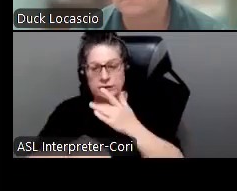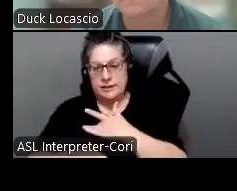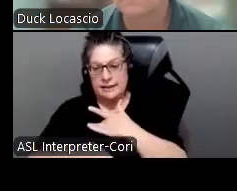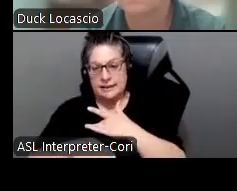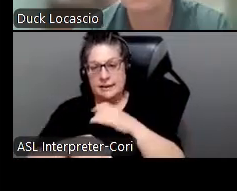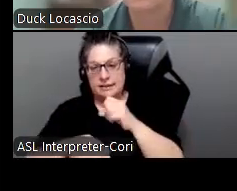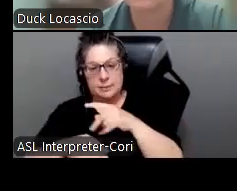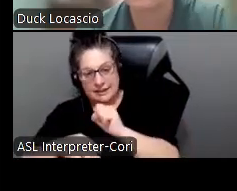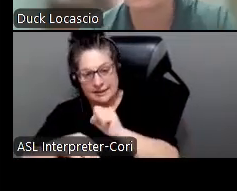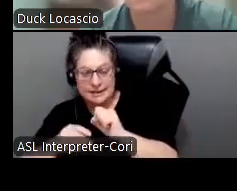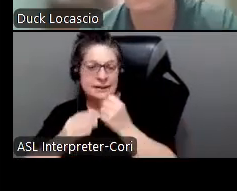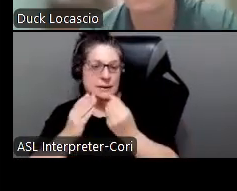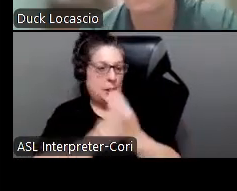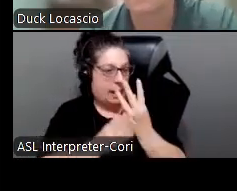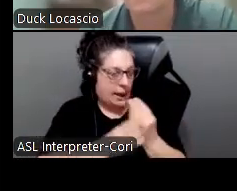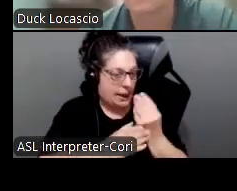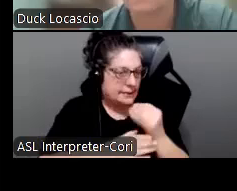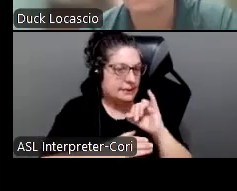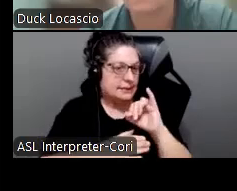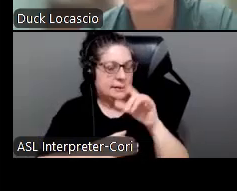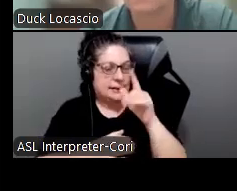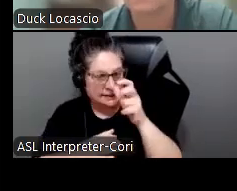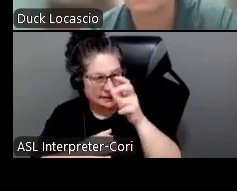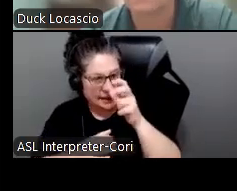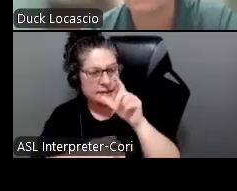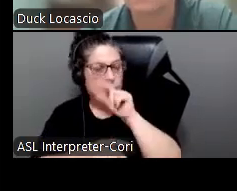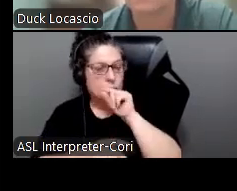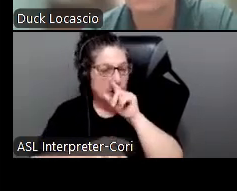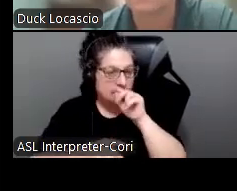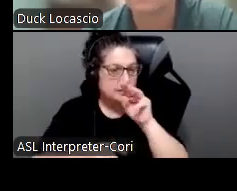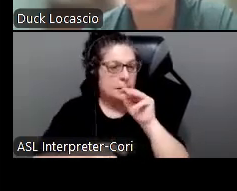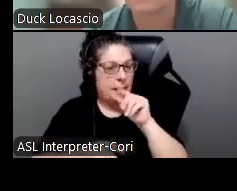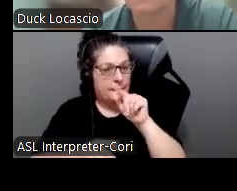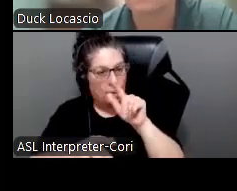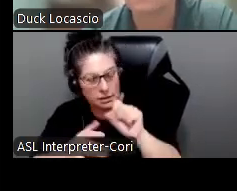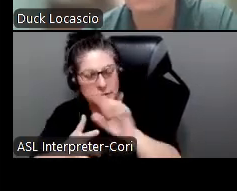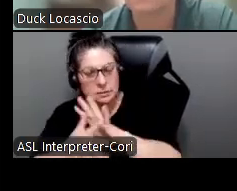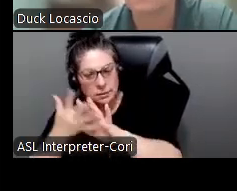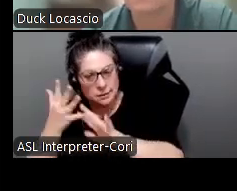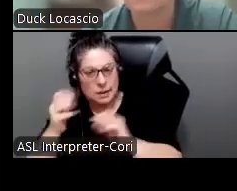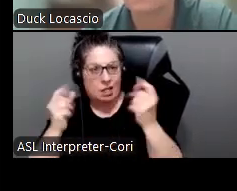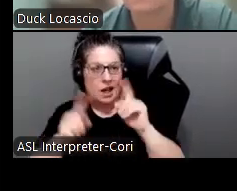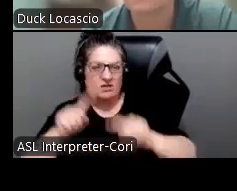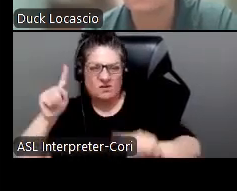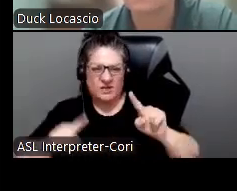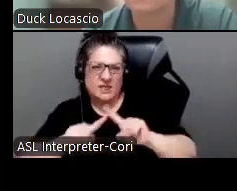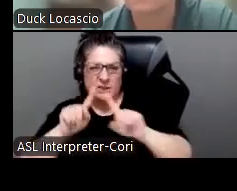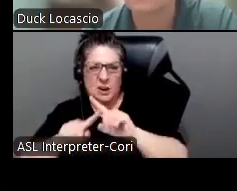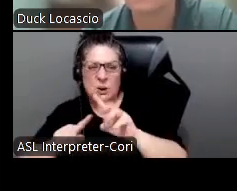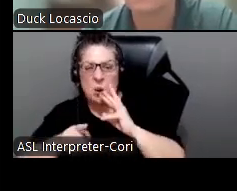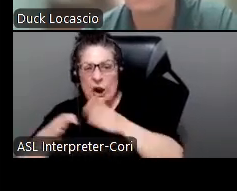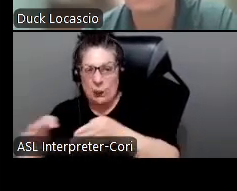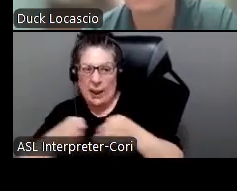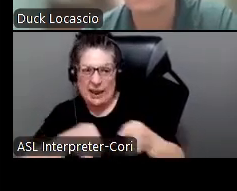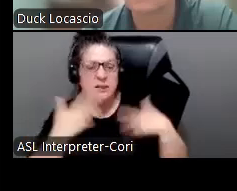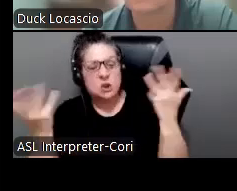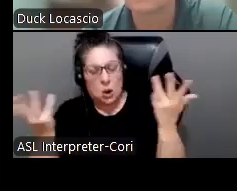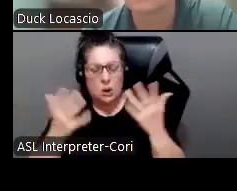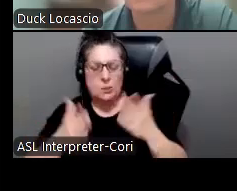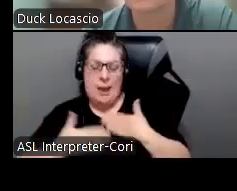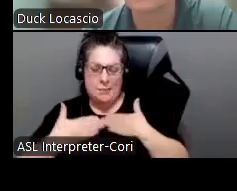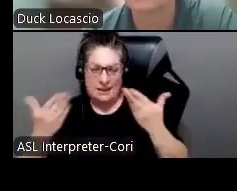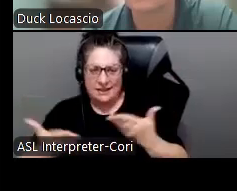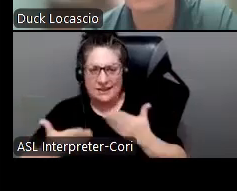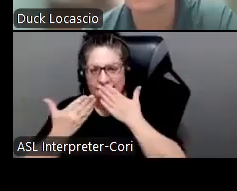species, plants, insects, birds, mammals, and lots of different waterways. So happy to be